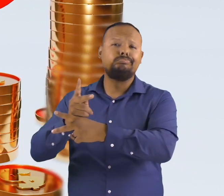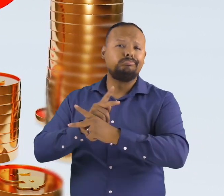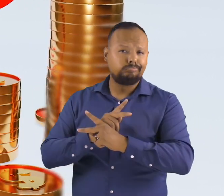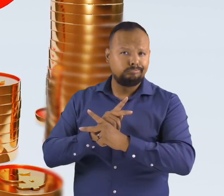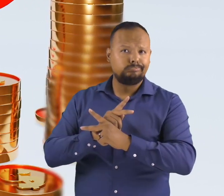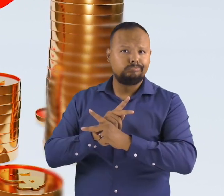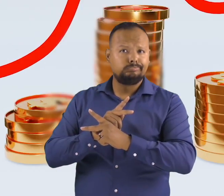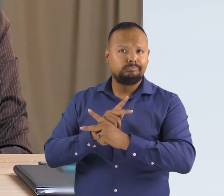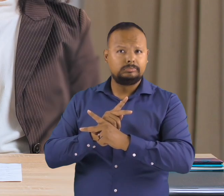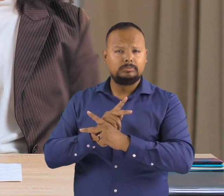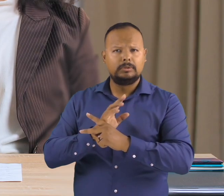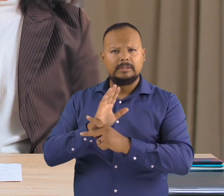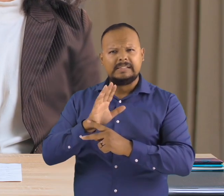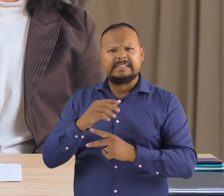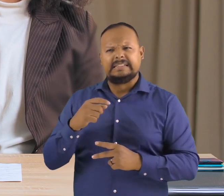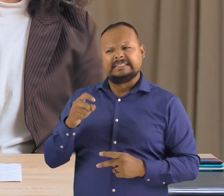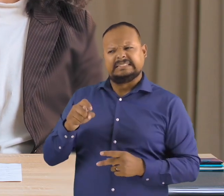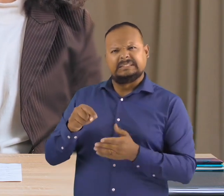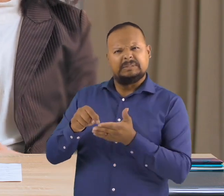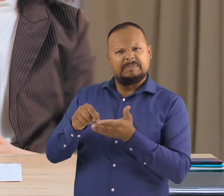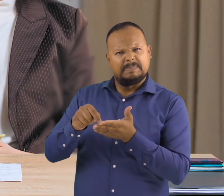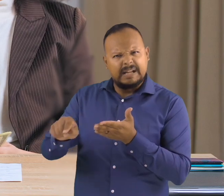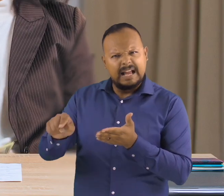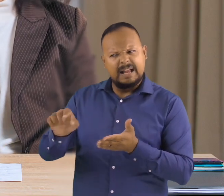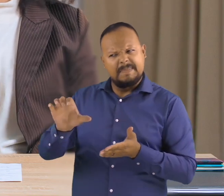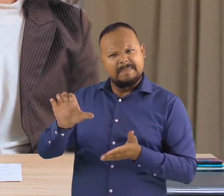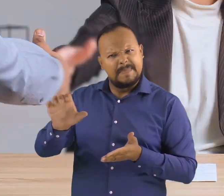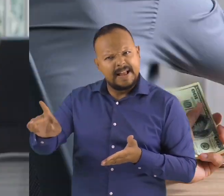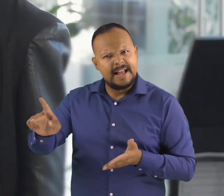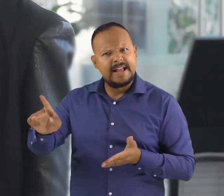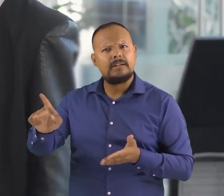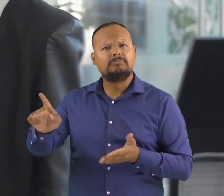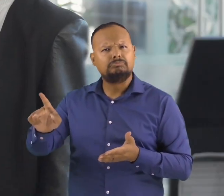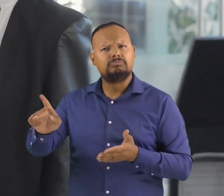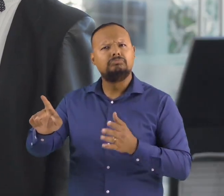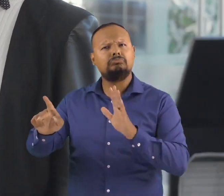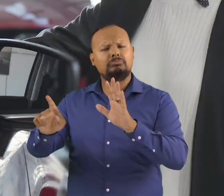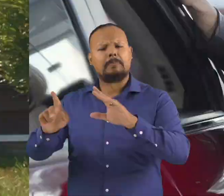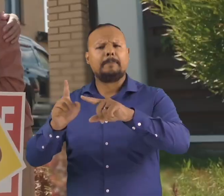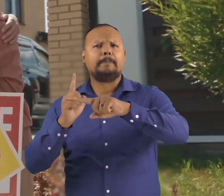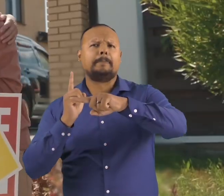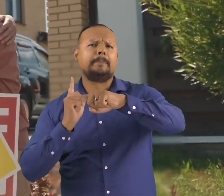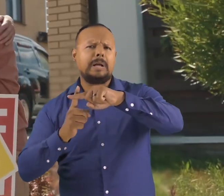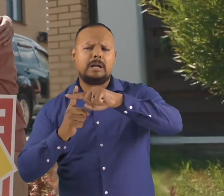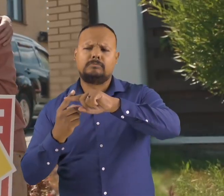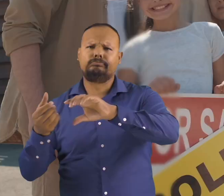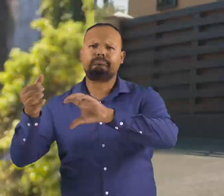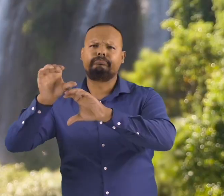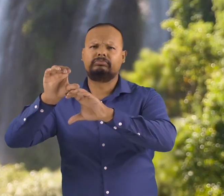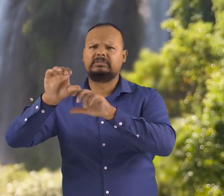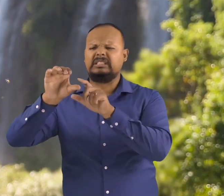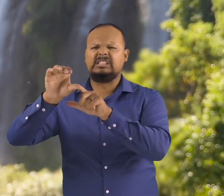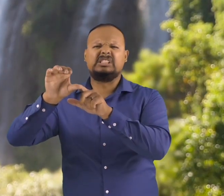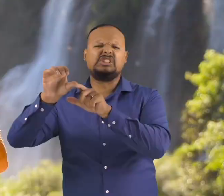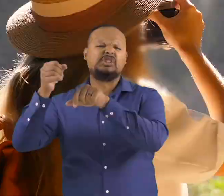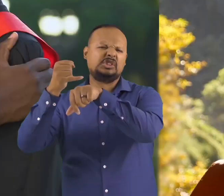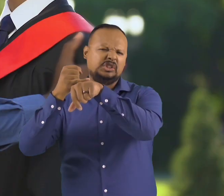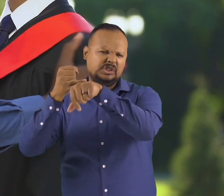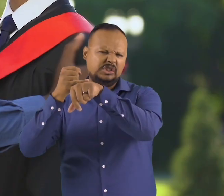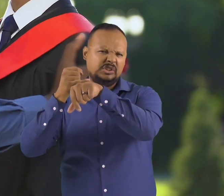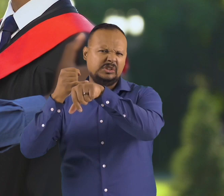interest. People borrow money to help them pay for cars, mortgages, vacations,